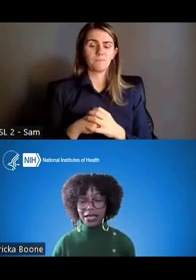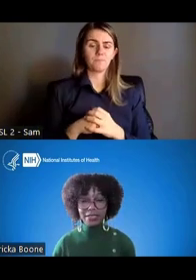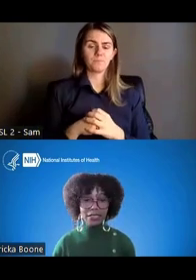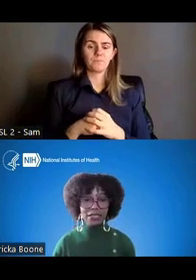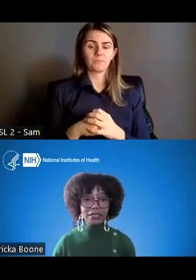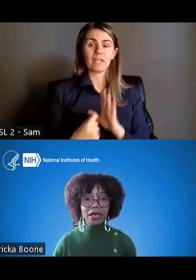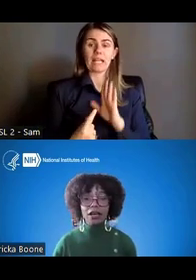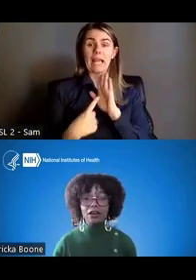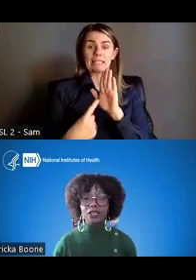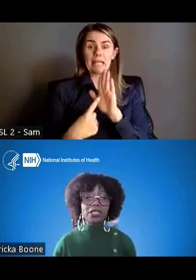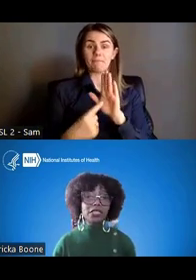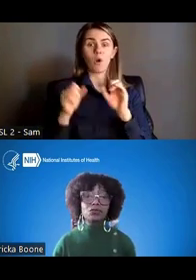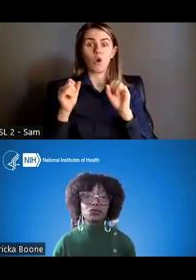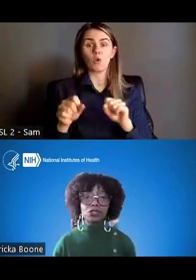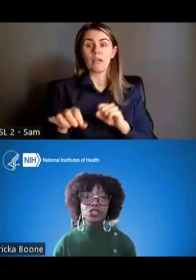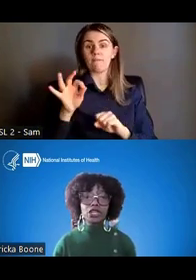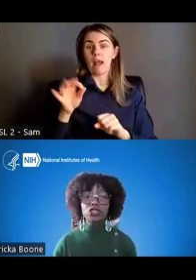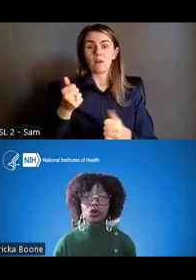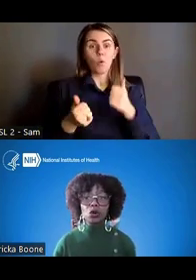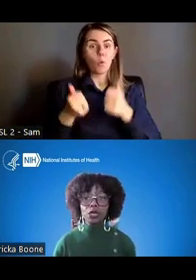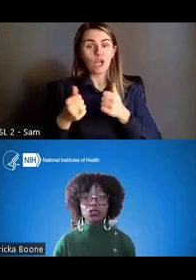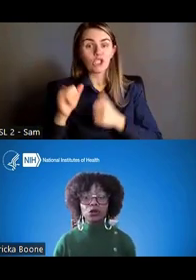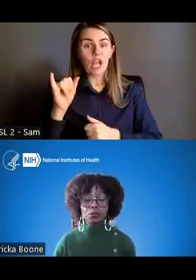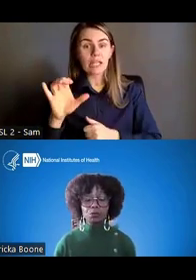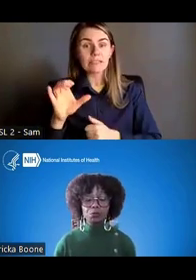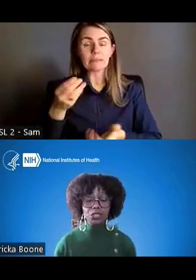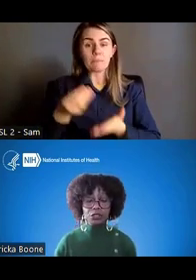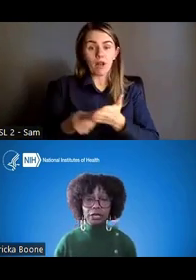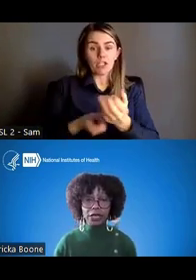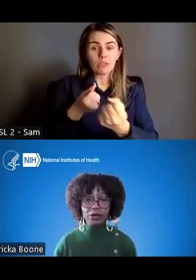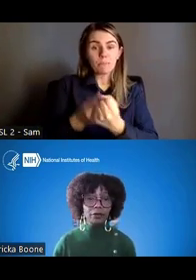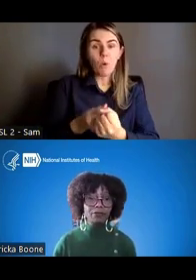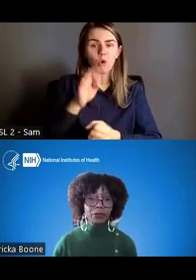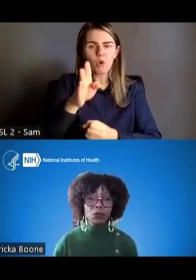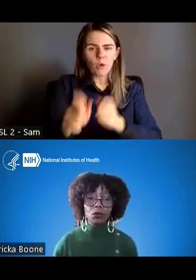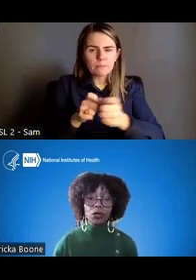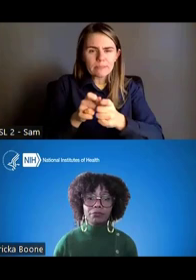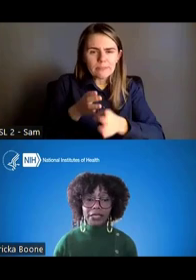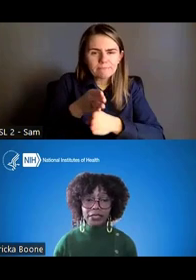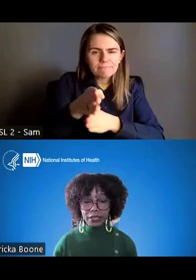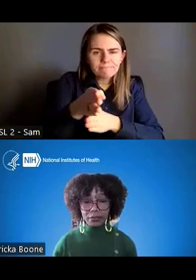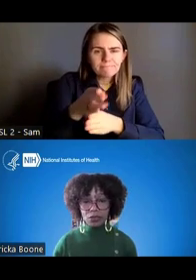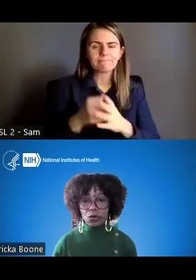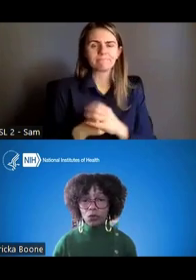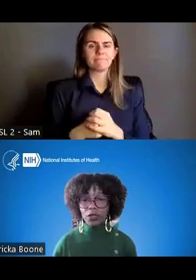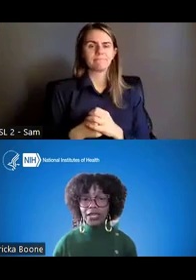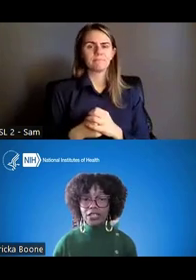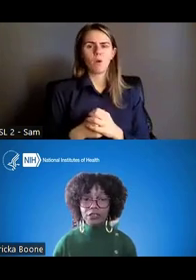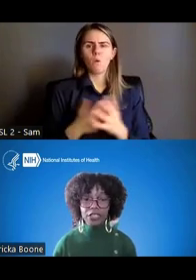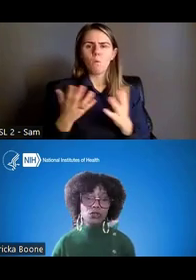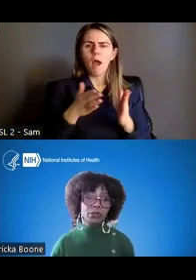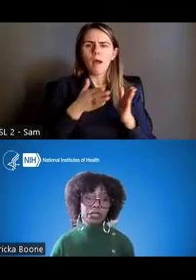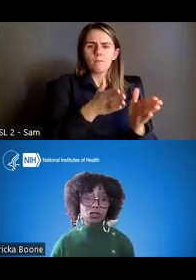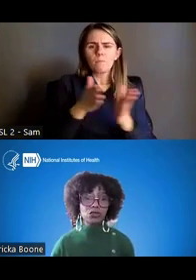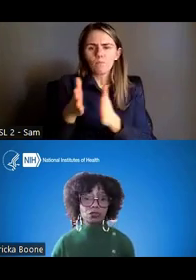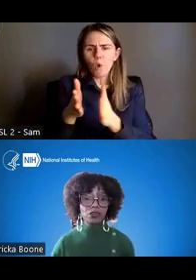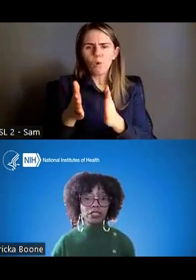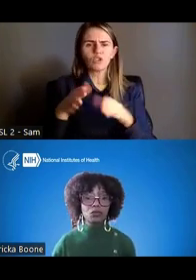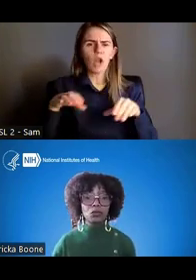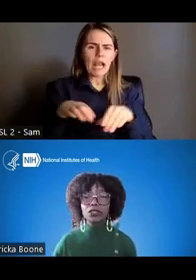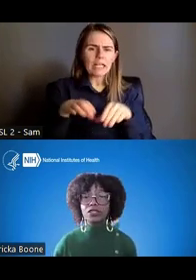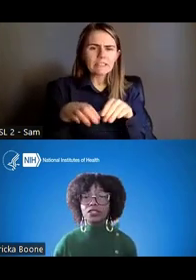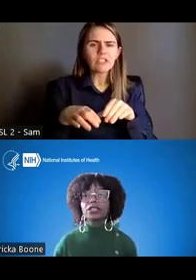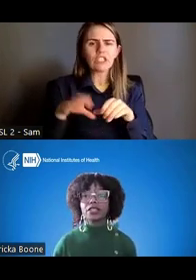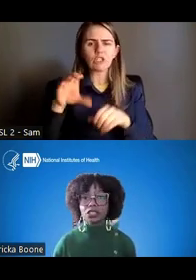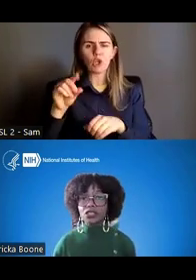which ICs are funding research in your particular area. What mechanisms or what activity codes are being used to fund